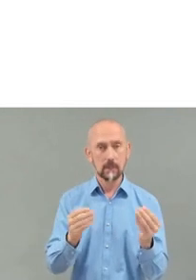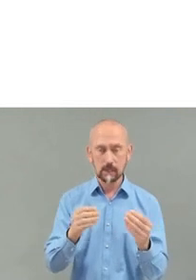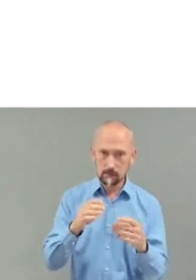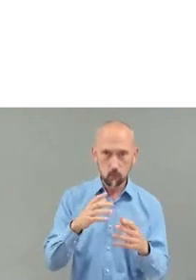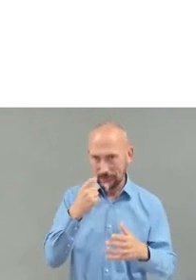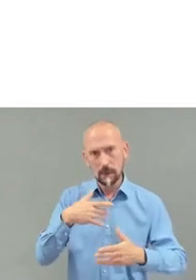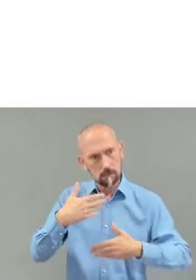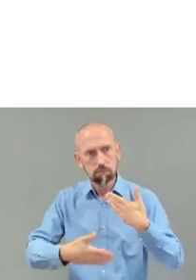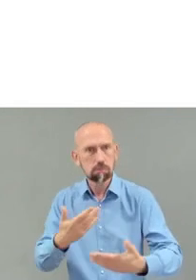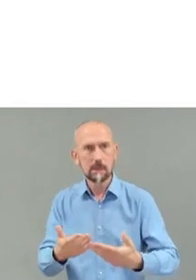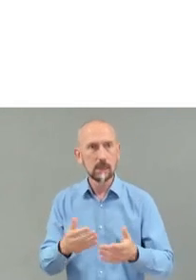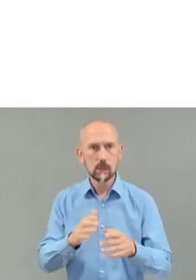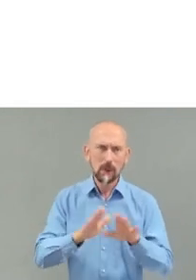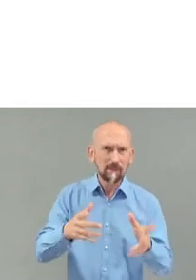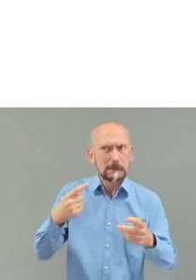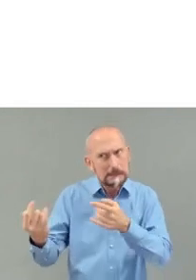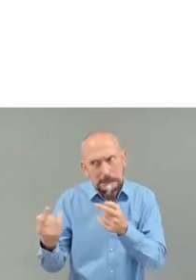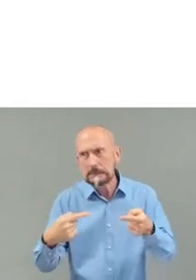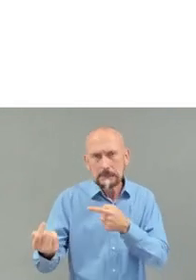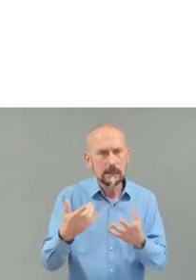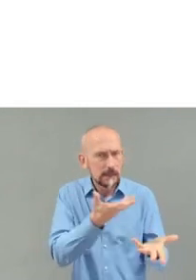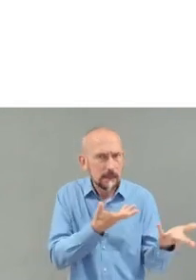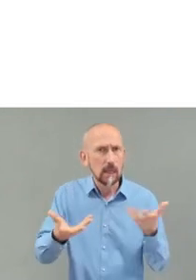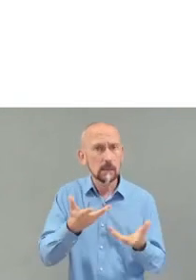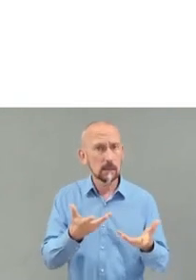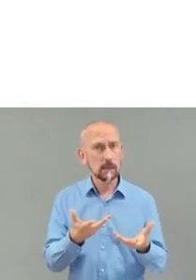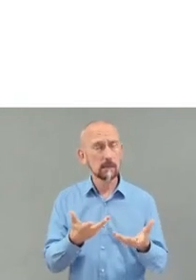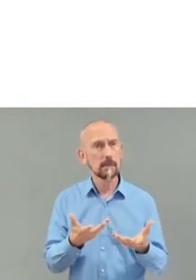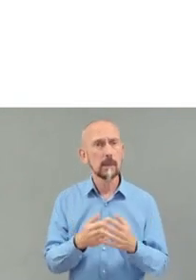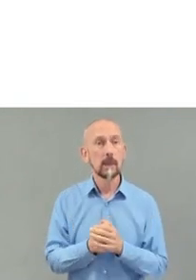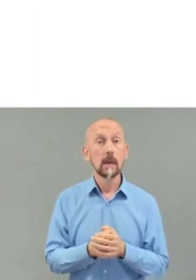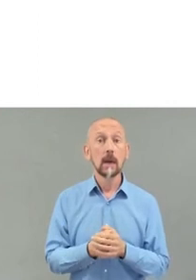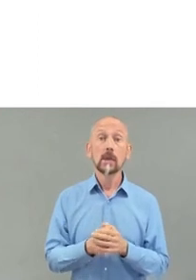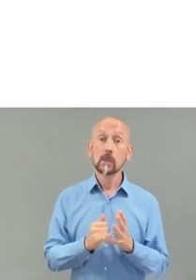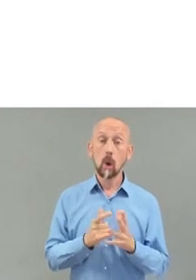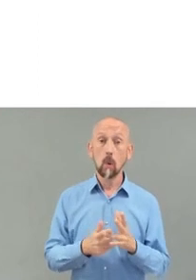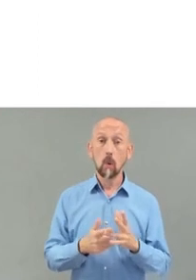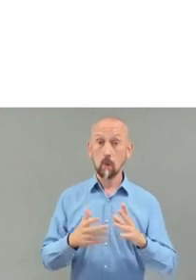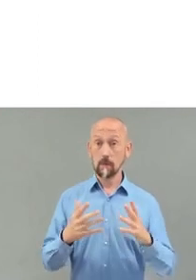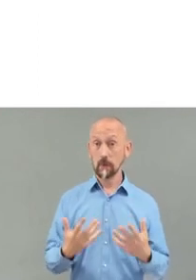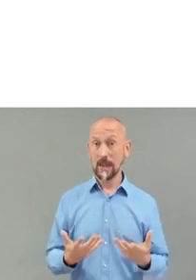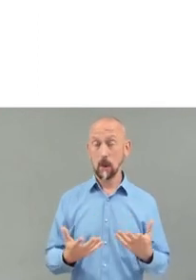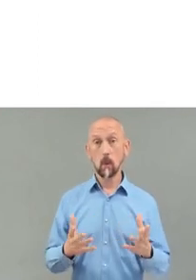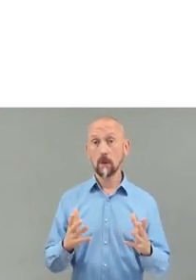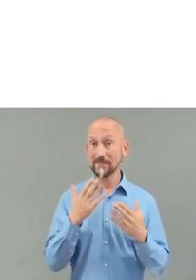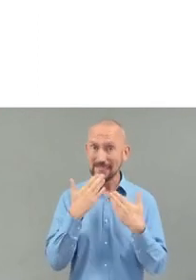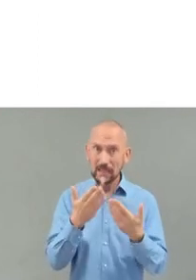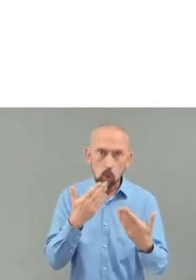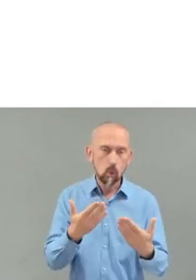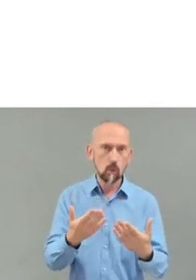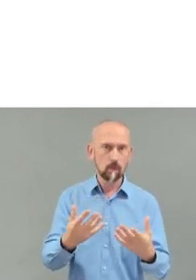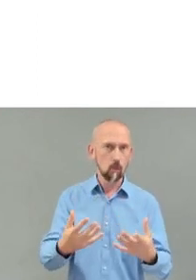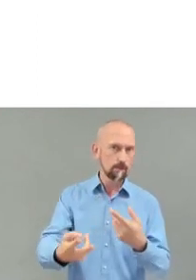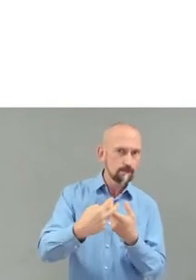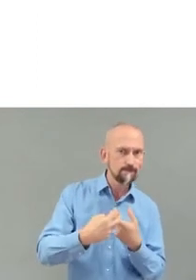have to feel that this is still something we have to keep coming back to. For now, thank you all very much for joining us today. Please do give us